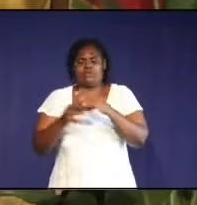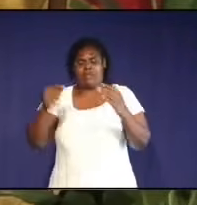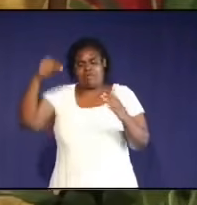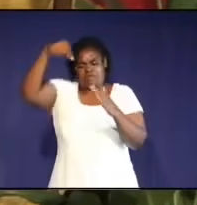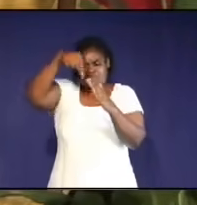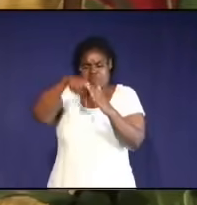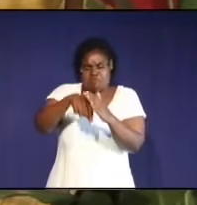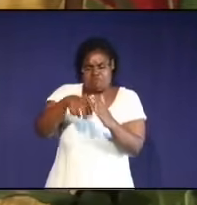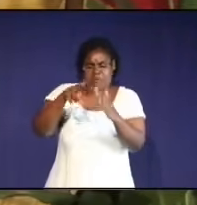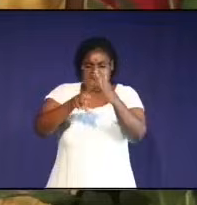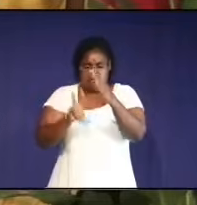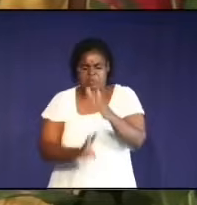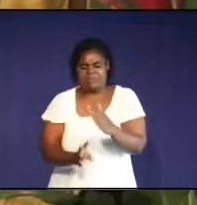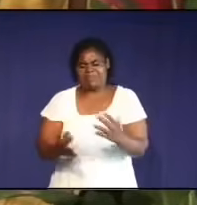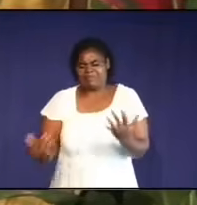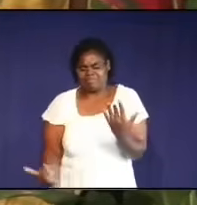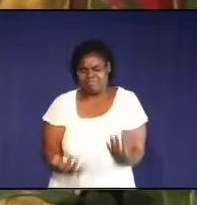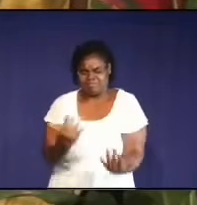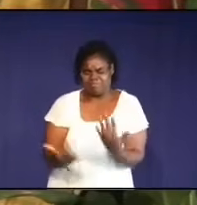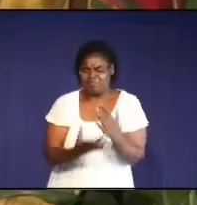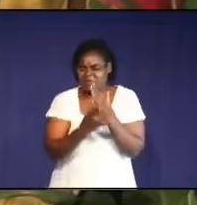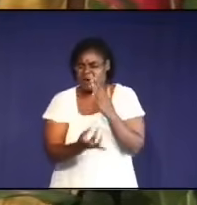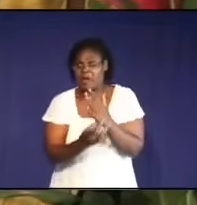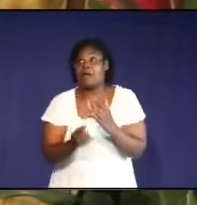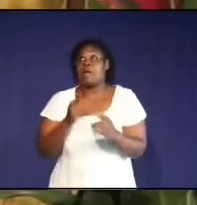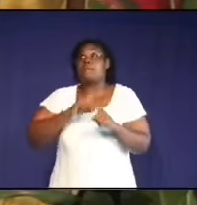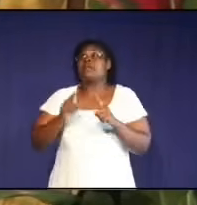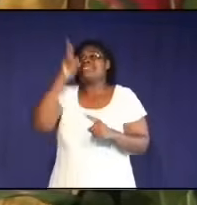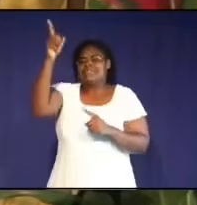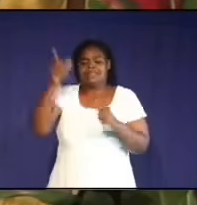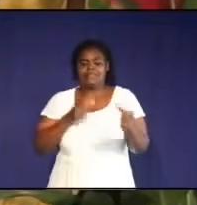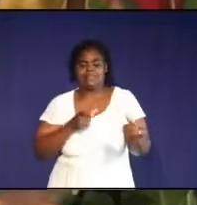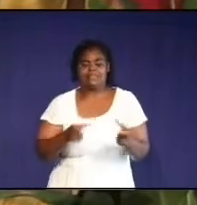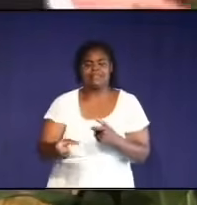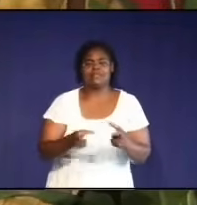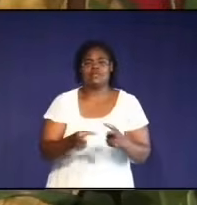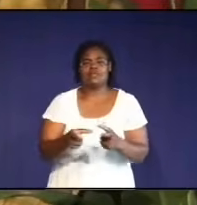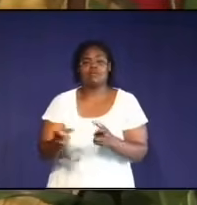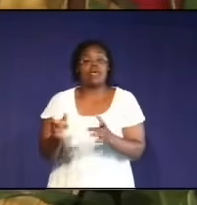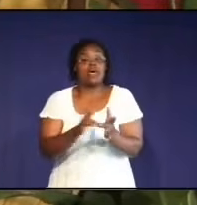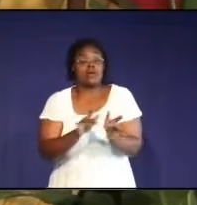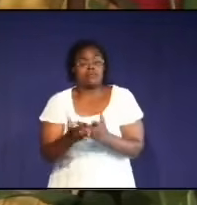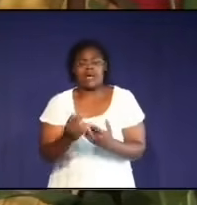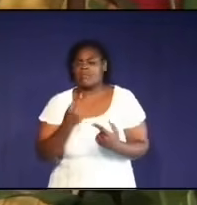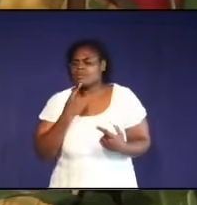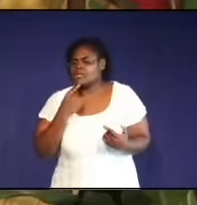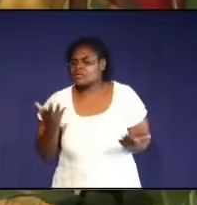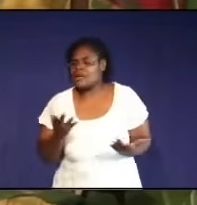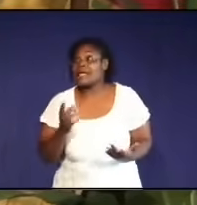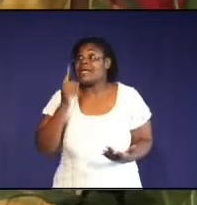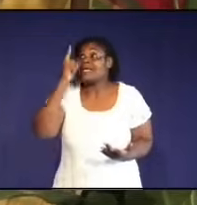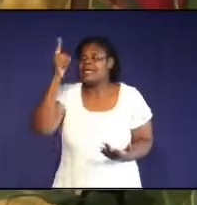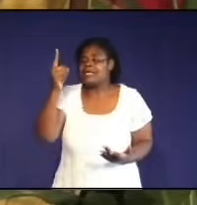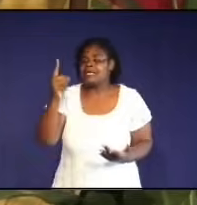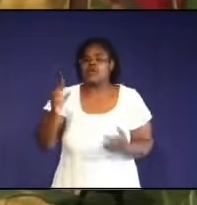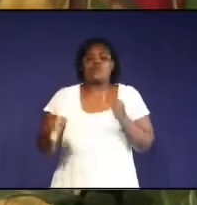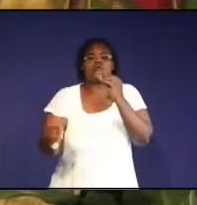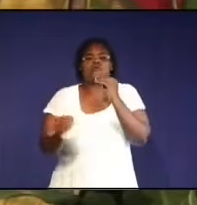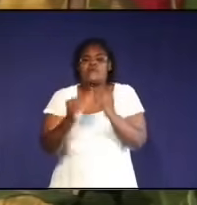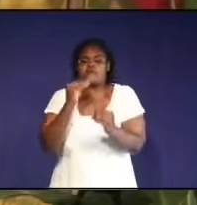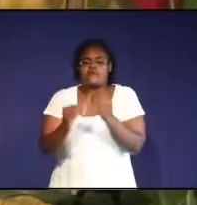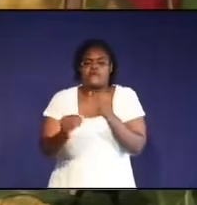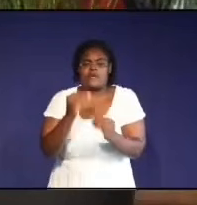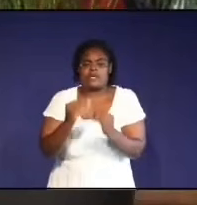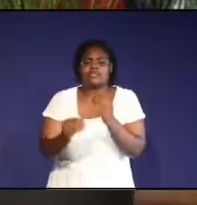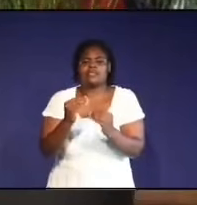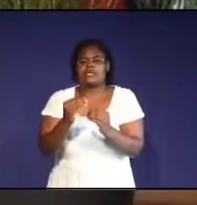boiling oil, but he's in charge. And the Bible tells me he will work out his purpose. And all we've got to do